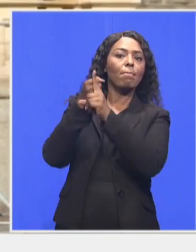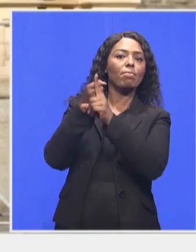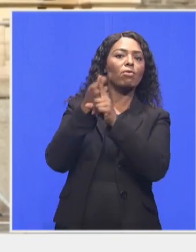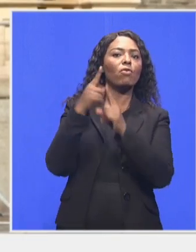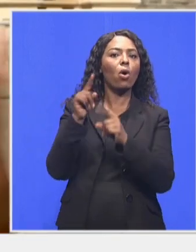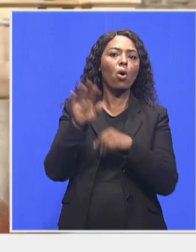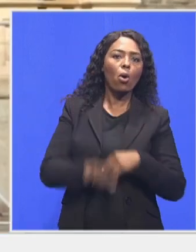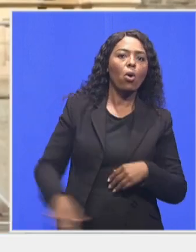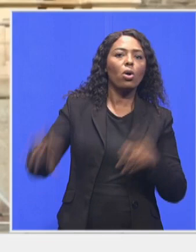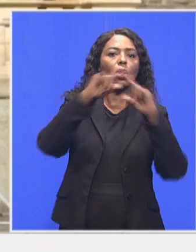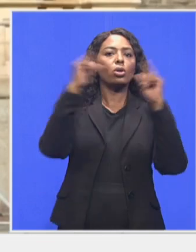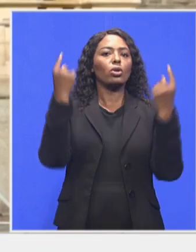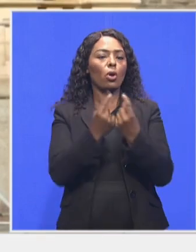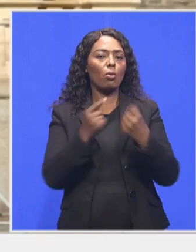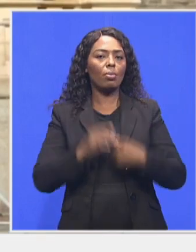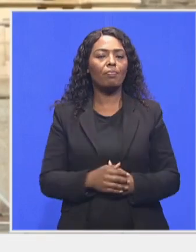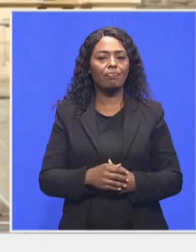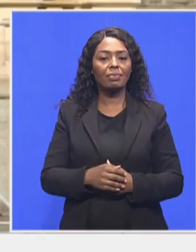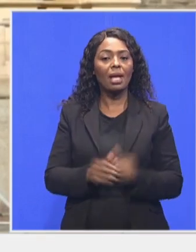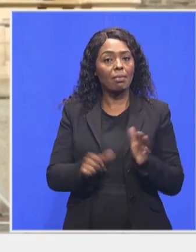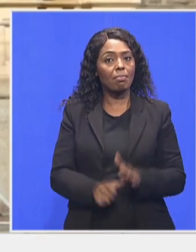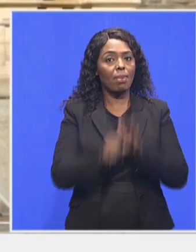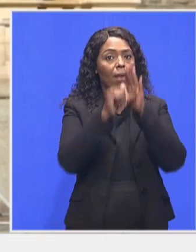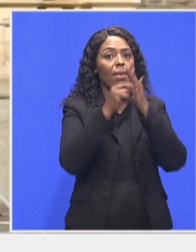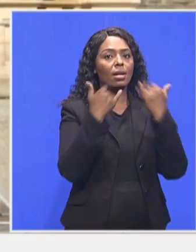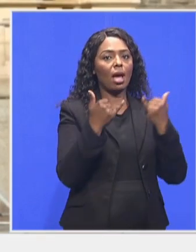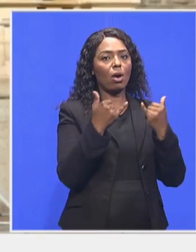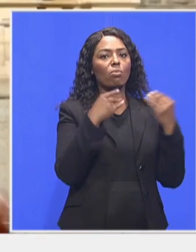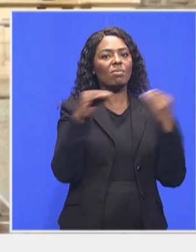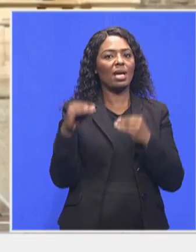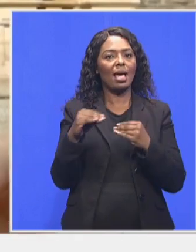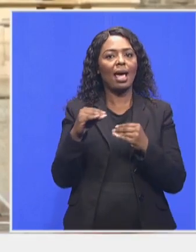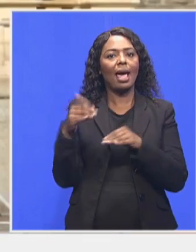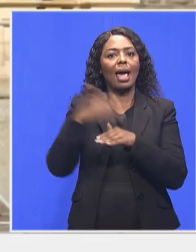globe. We are a key commodity exporting country, of